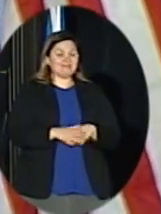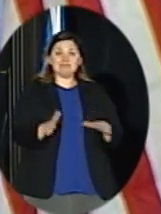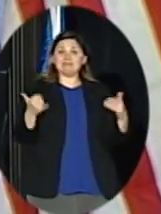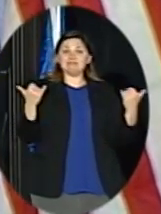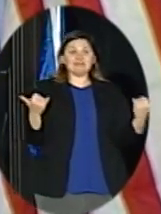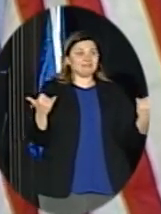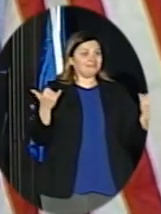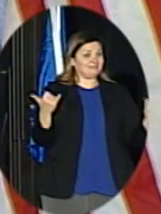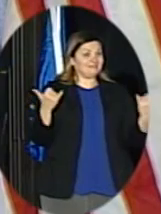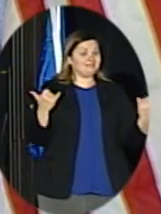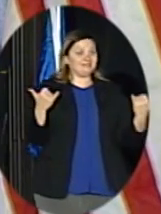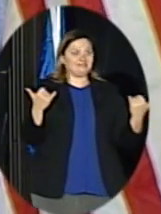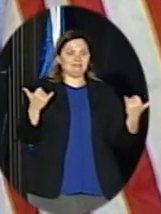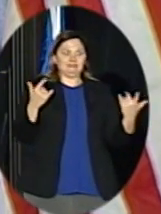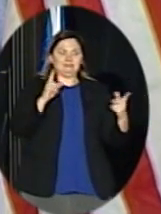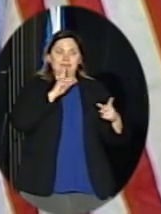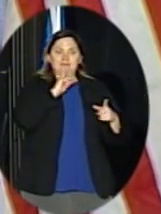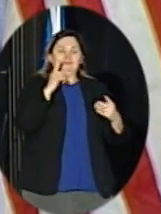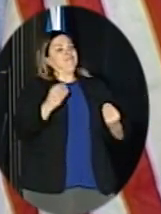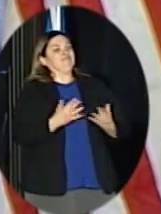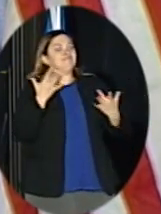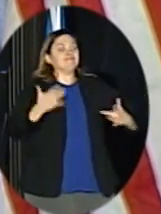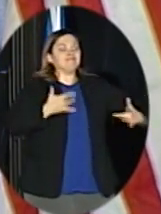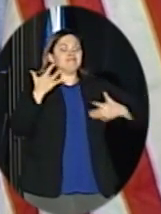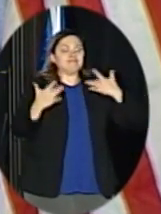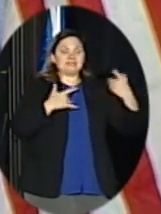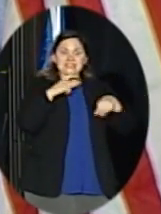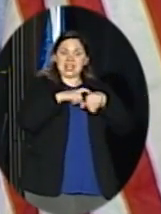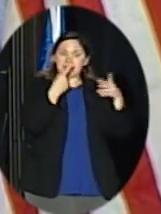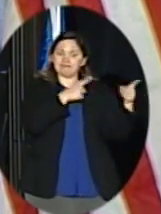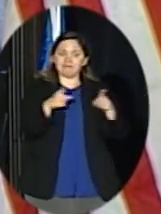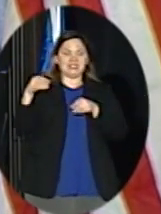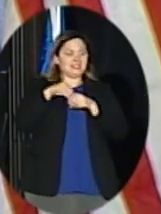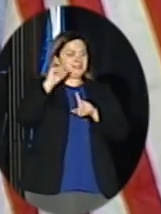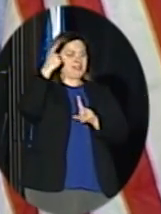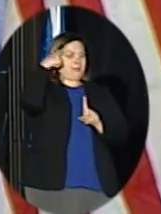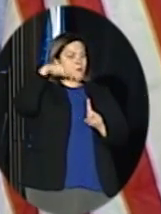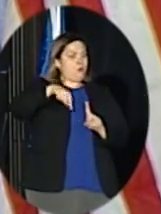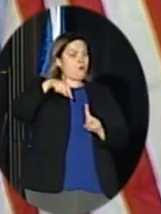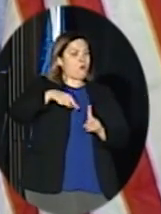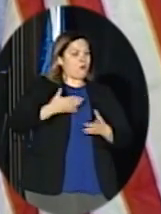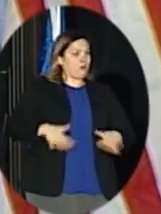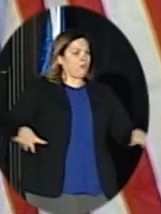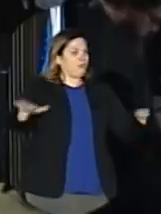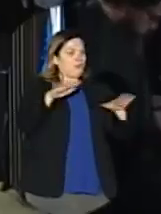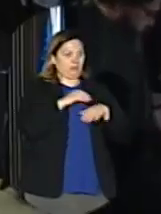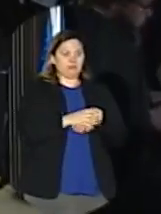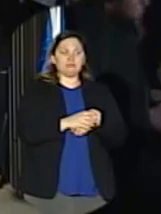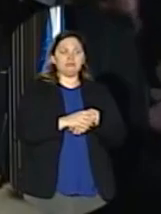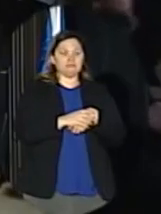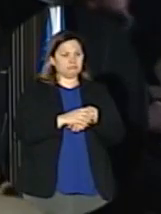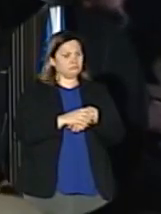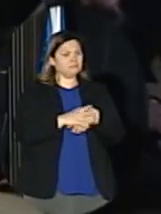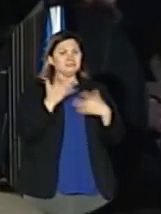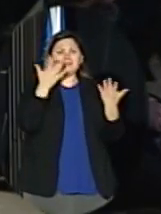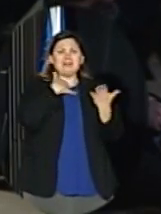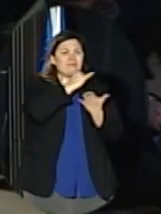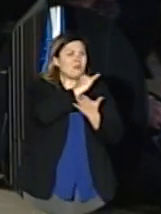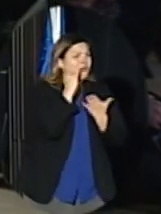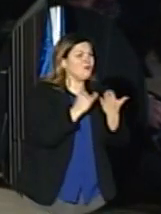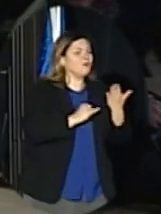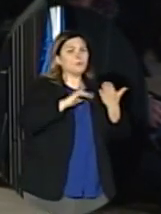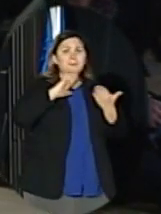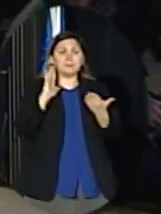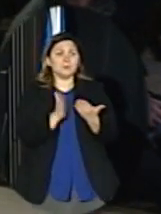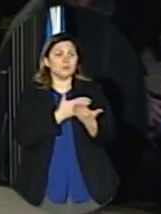Right now is an exciting time for St. Paul. We have more places than ever to enjoy art and music and eat a great meal. We have